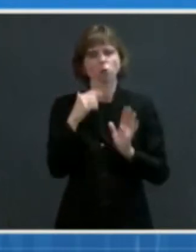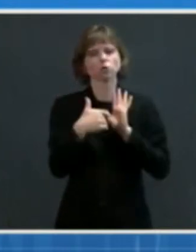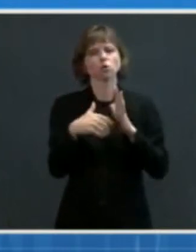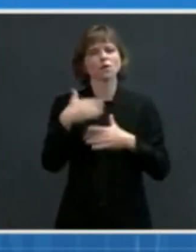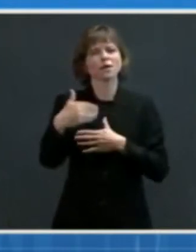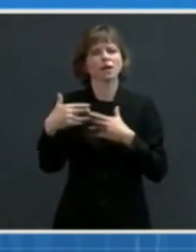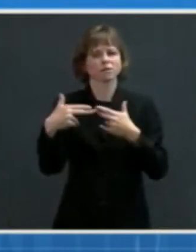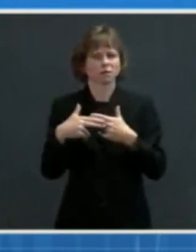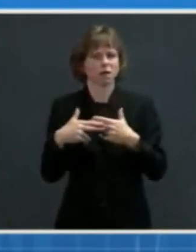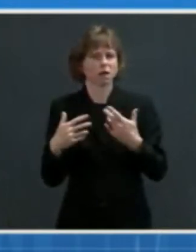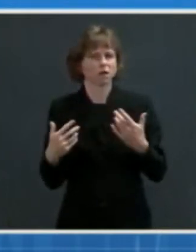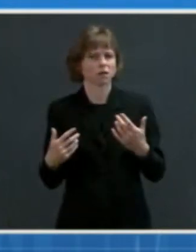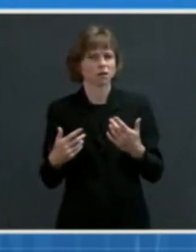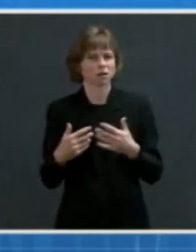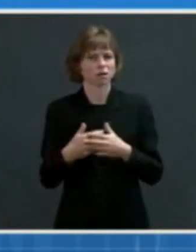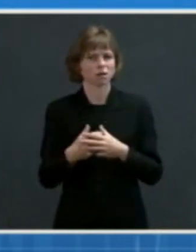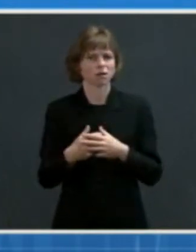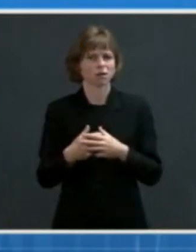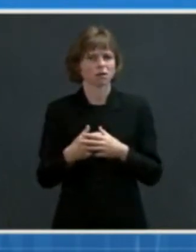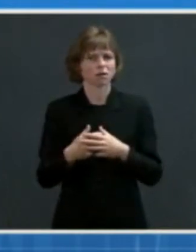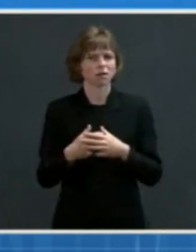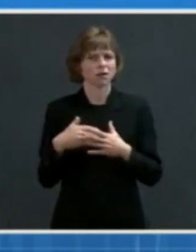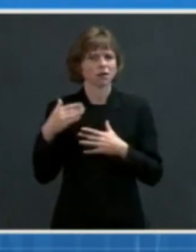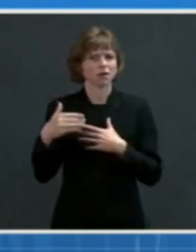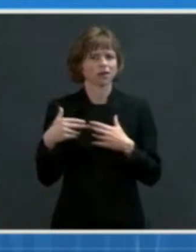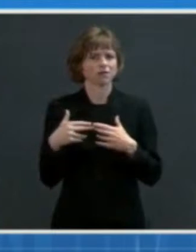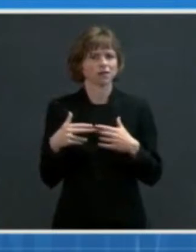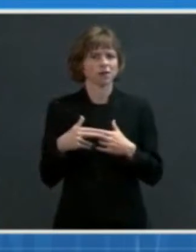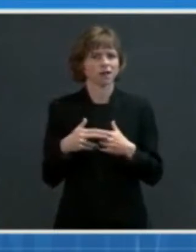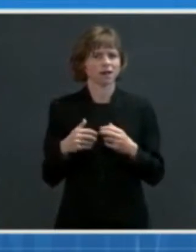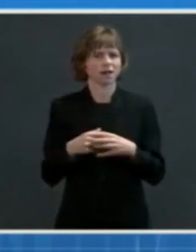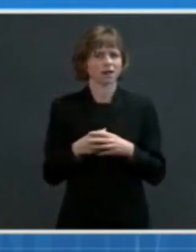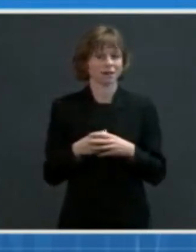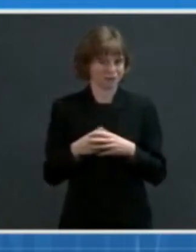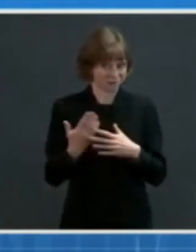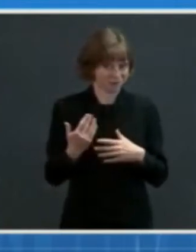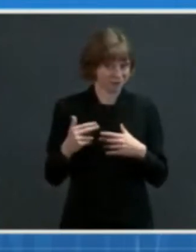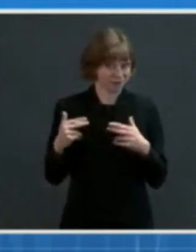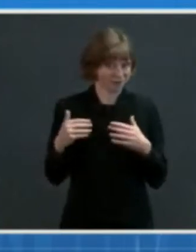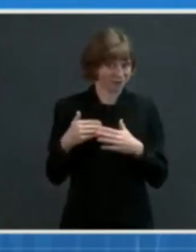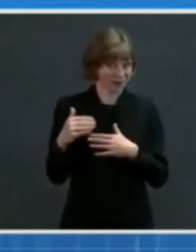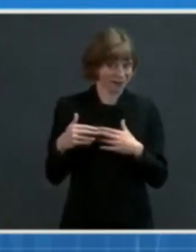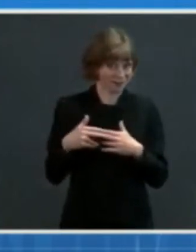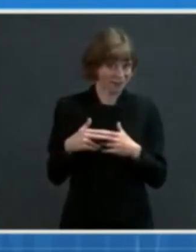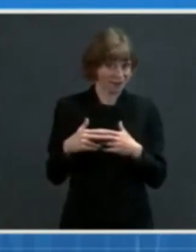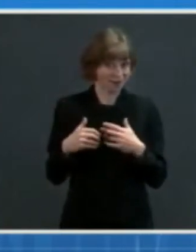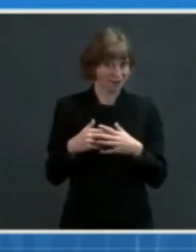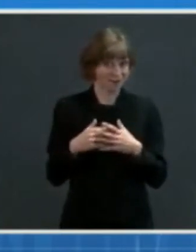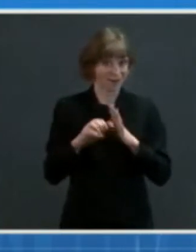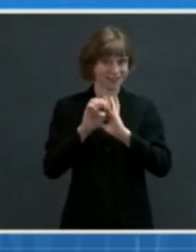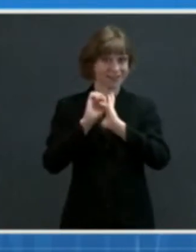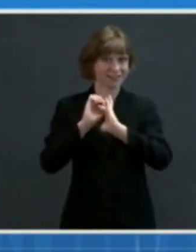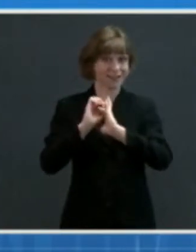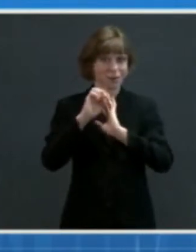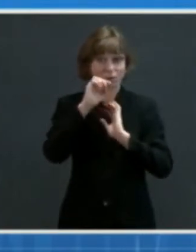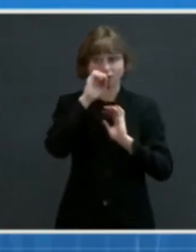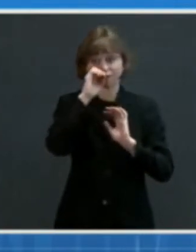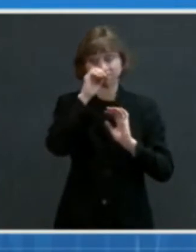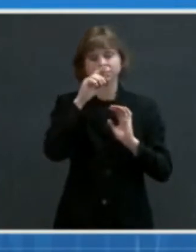slide. The next slide, can I have the next slide, is an example here of